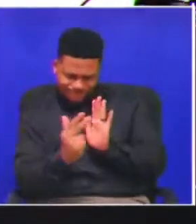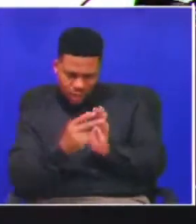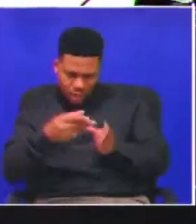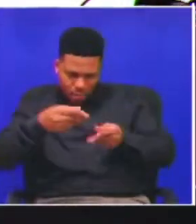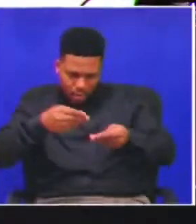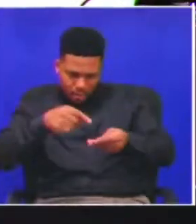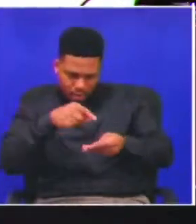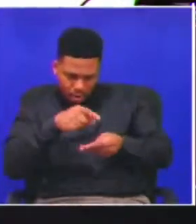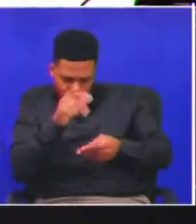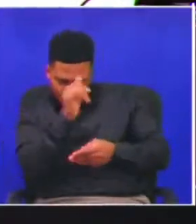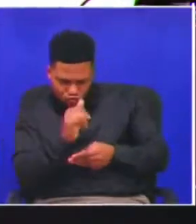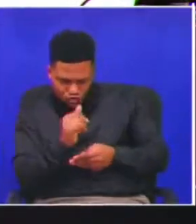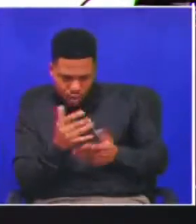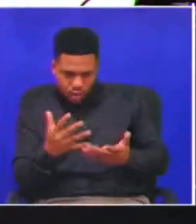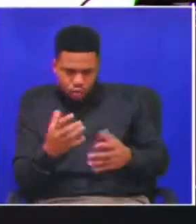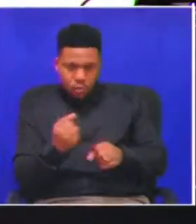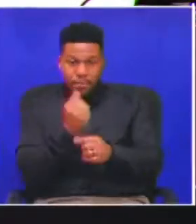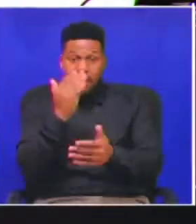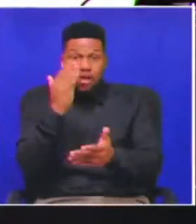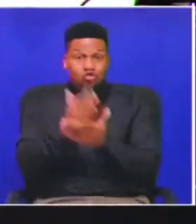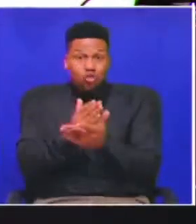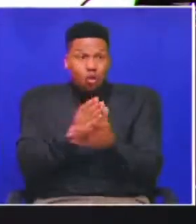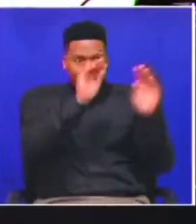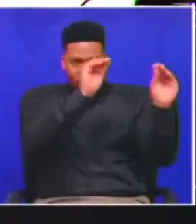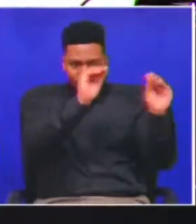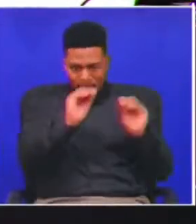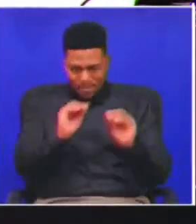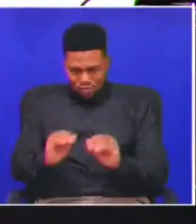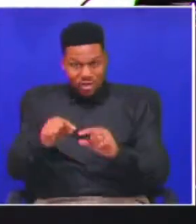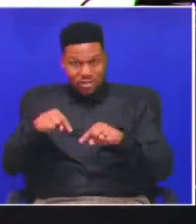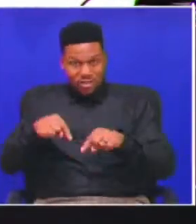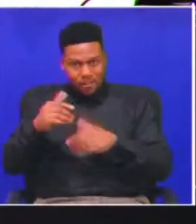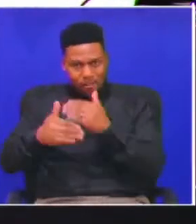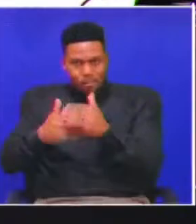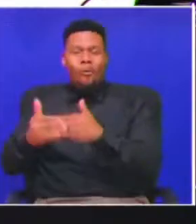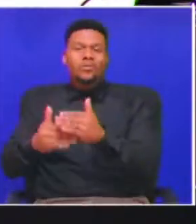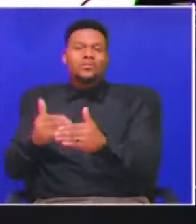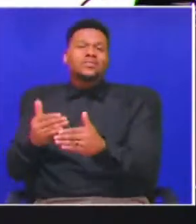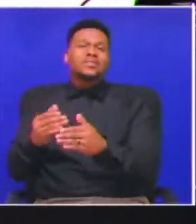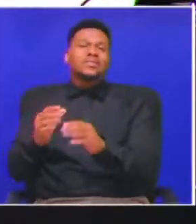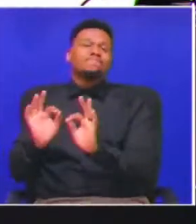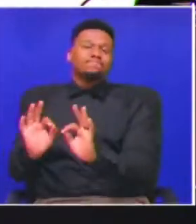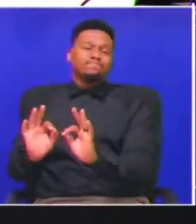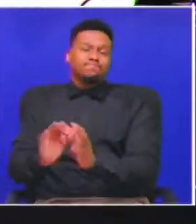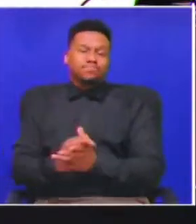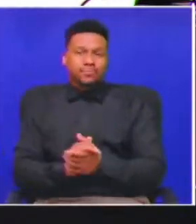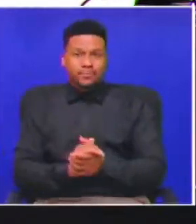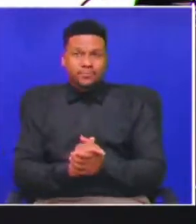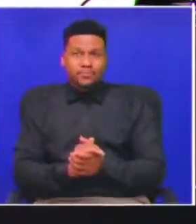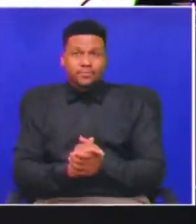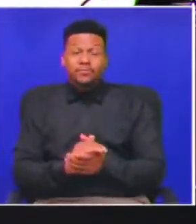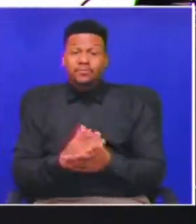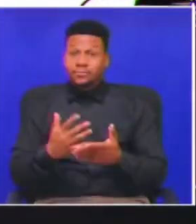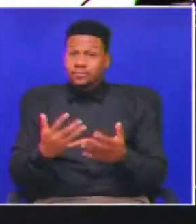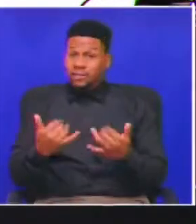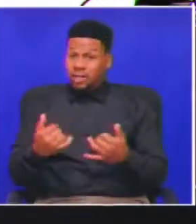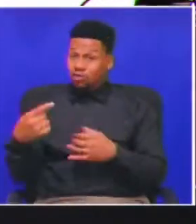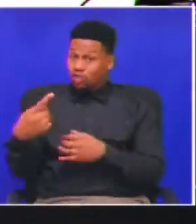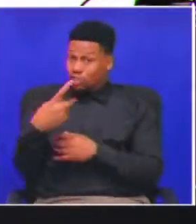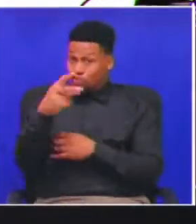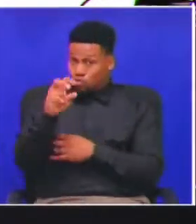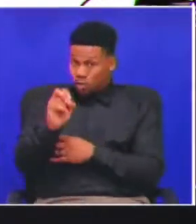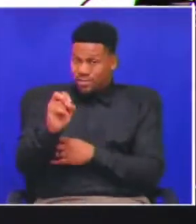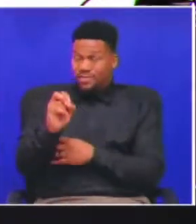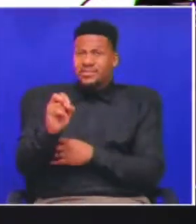secure immigration process. Following the stabilization phase around the G20,